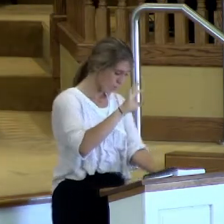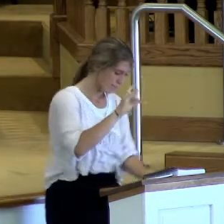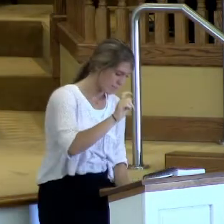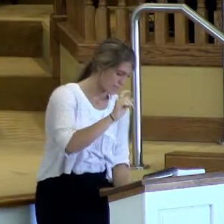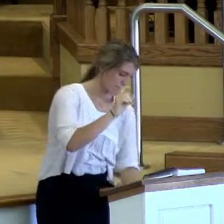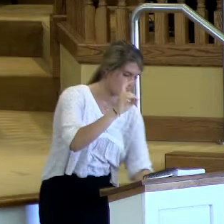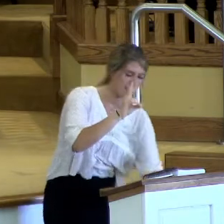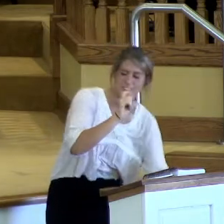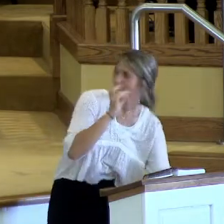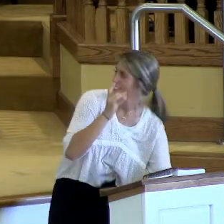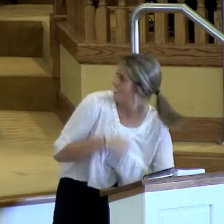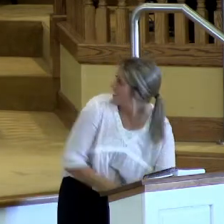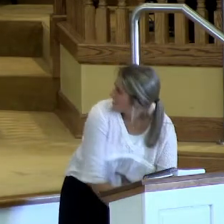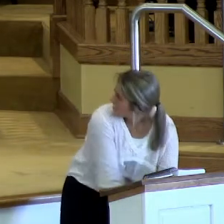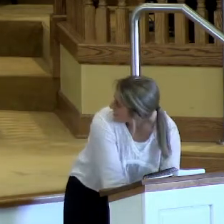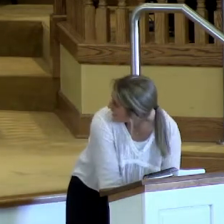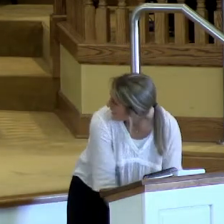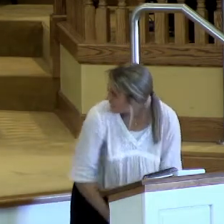1 John 4:7-8. Take it.